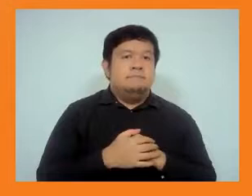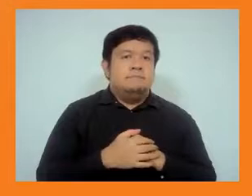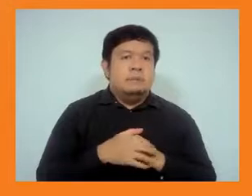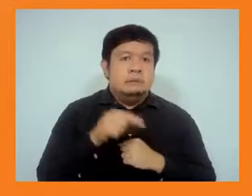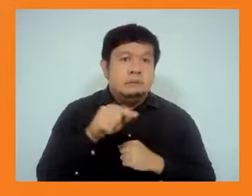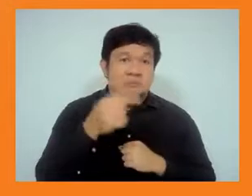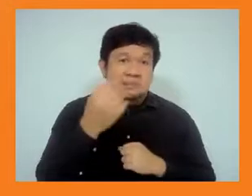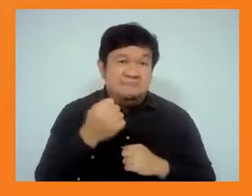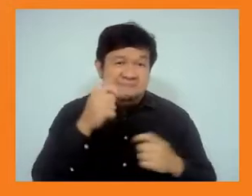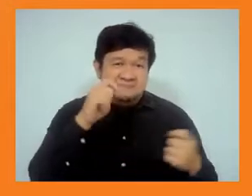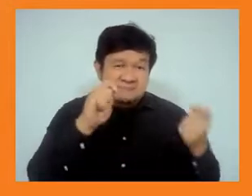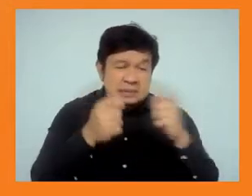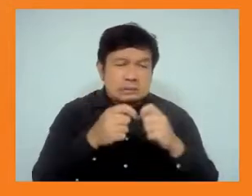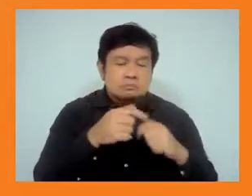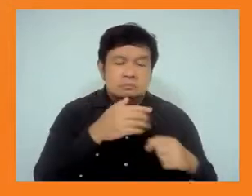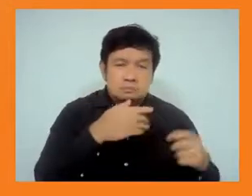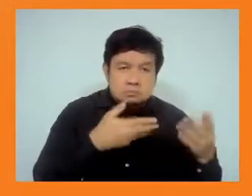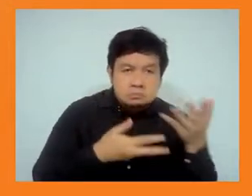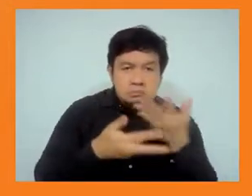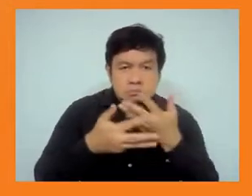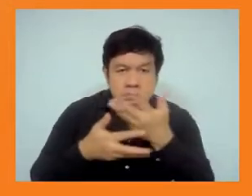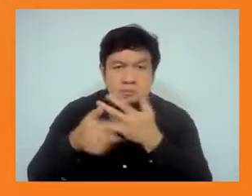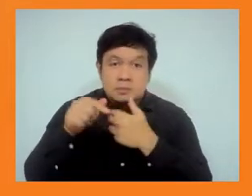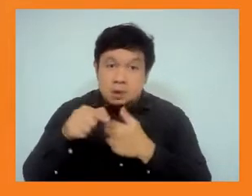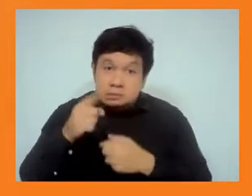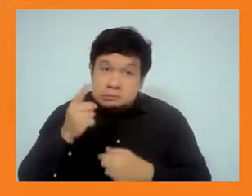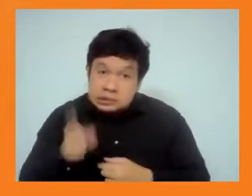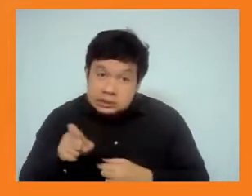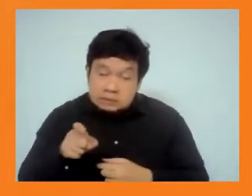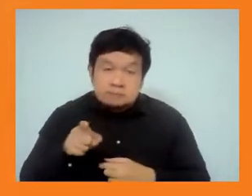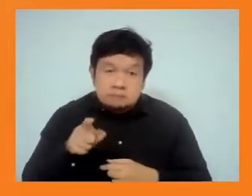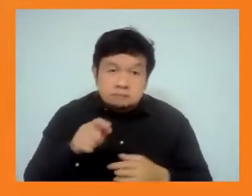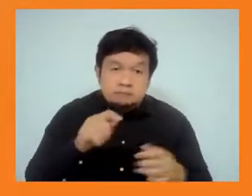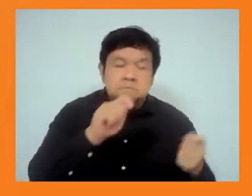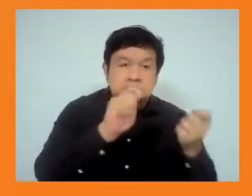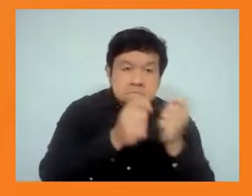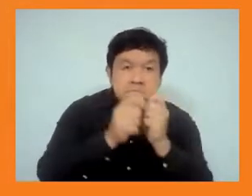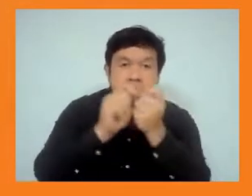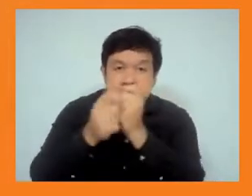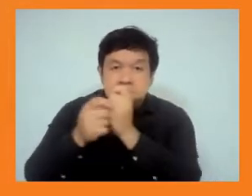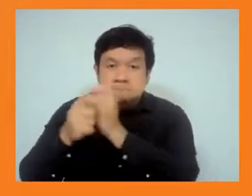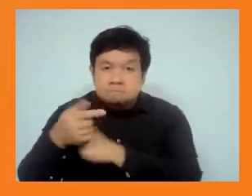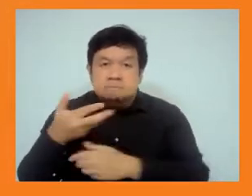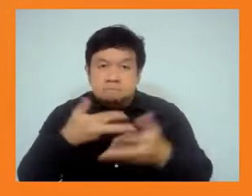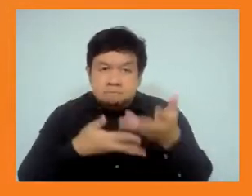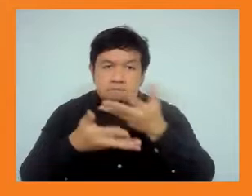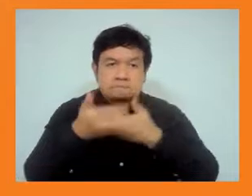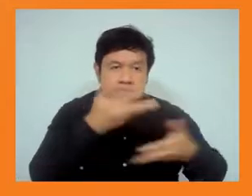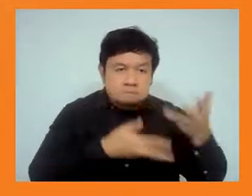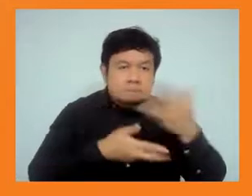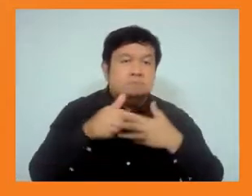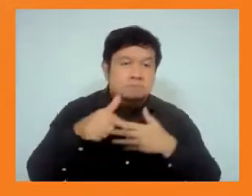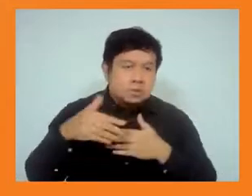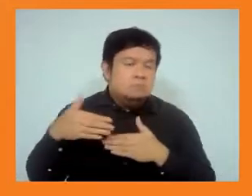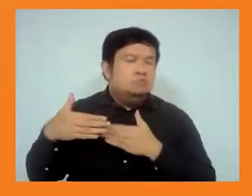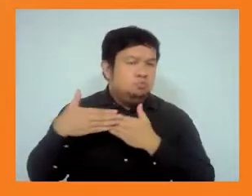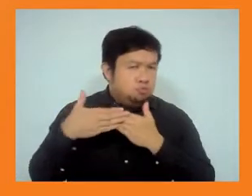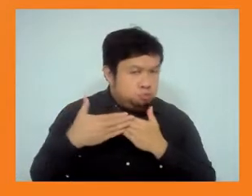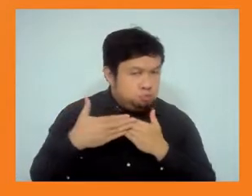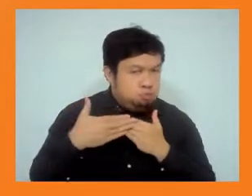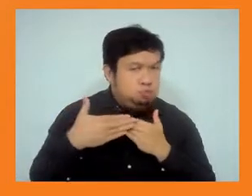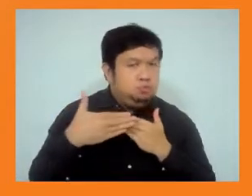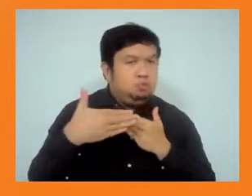a bit about the policy directions. Where are we heading and why? And I'll take a few minutes at this point to step you through